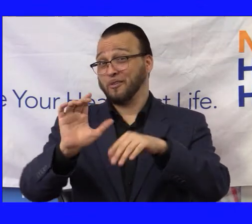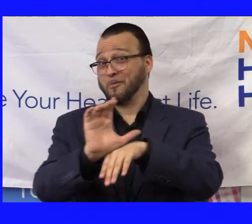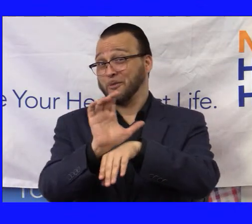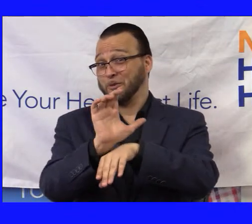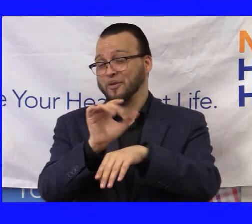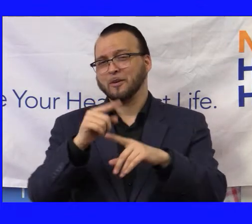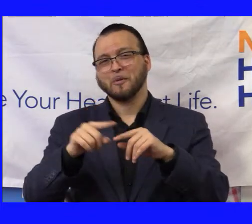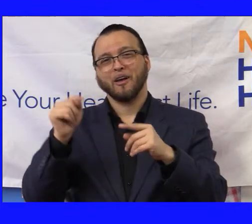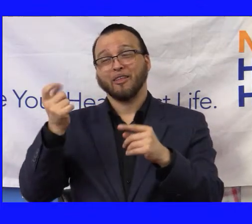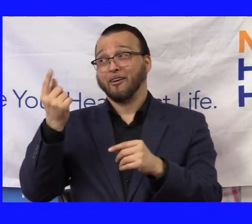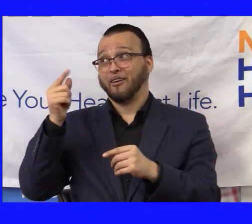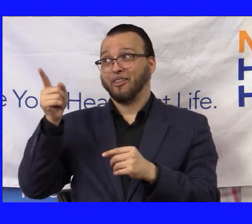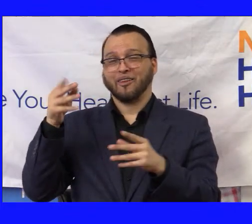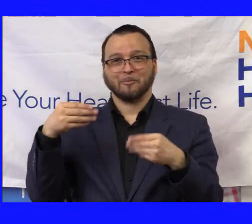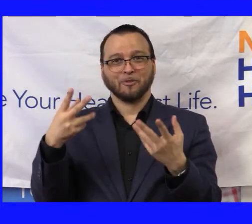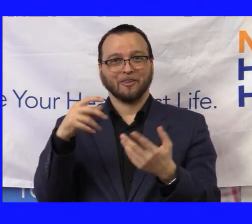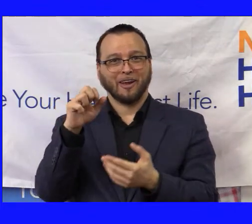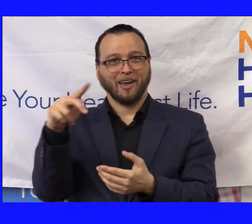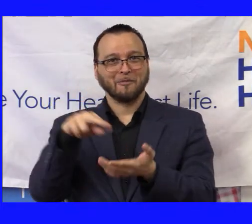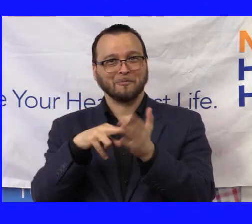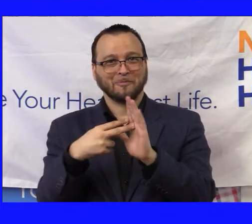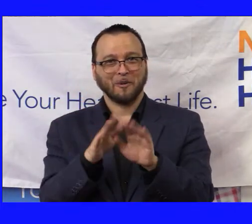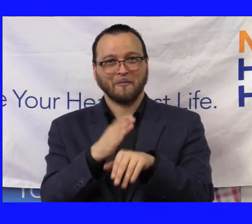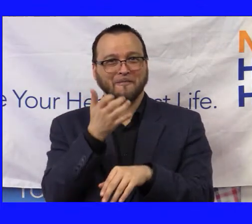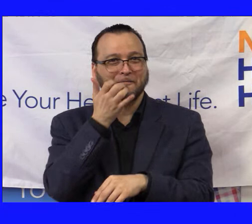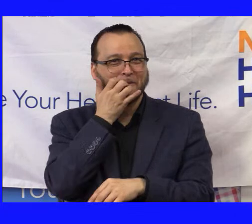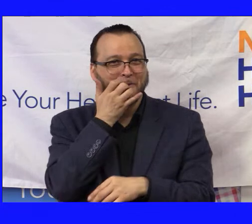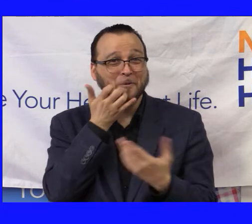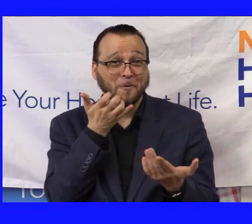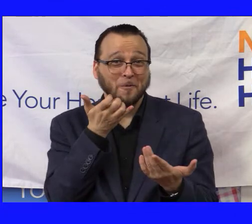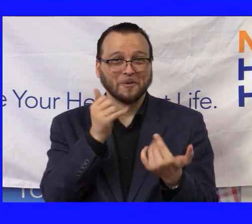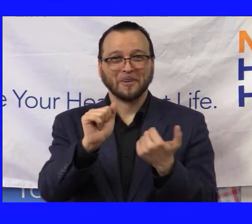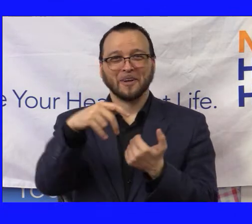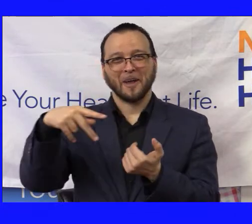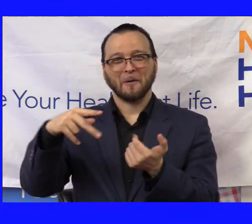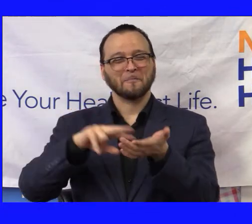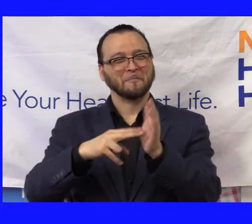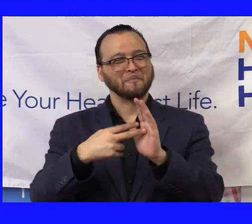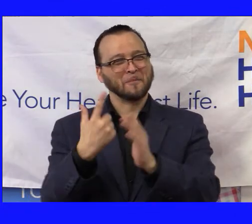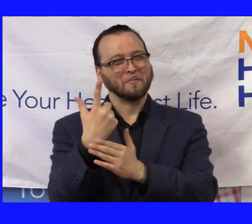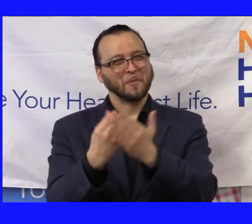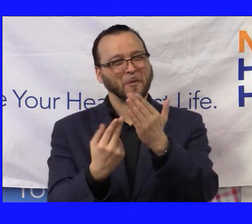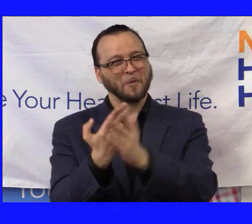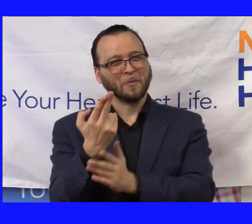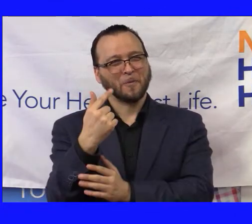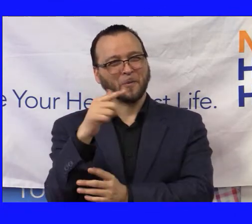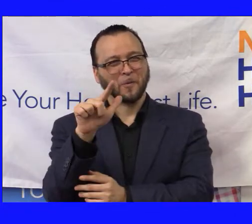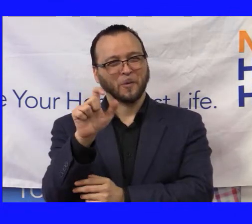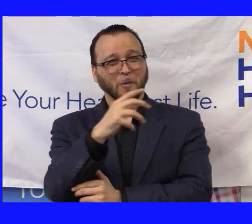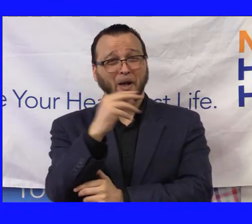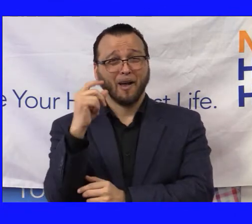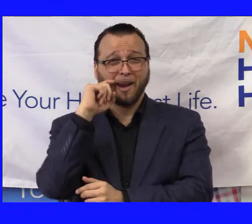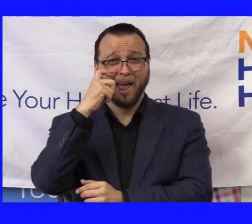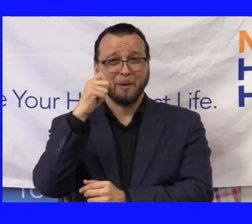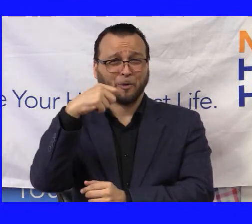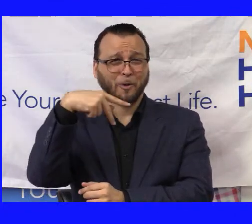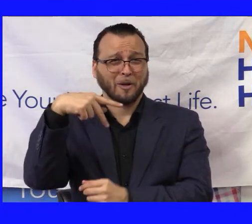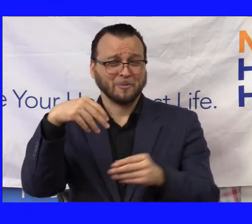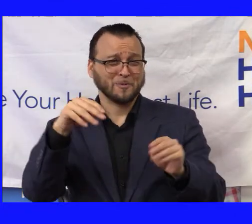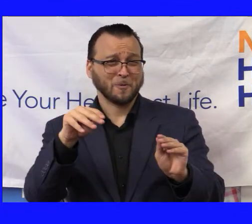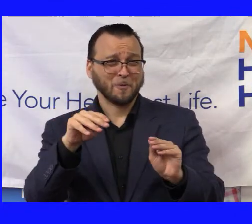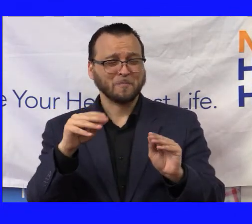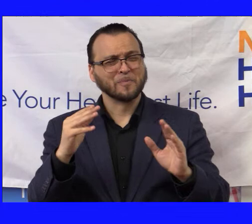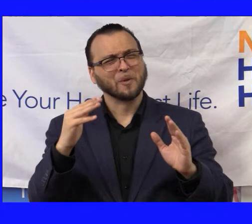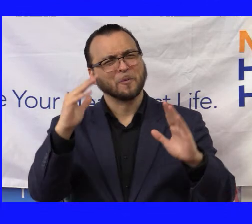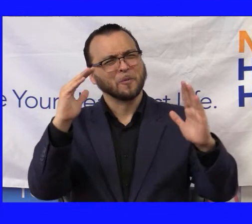that they can access it through their phone. It's an app that's available through both through Google and the Apple App Store, and